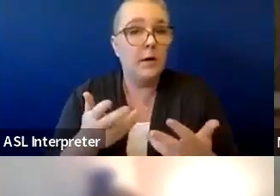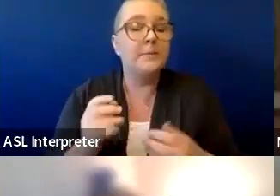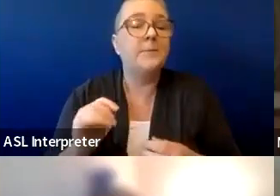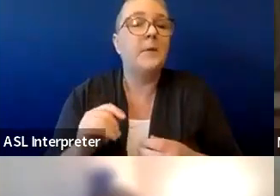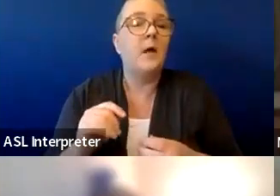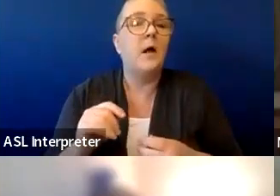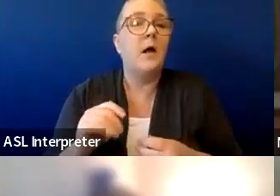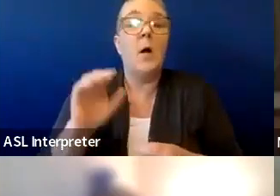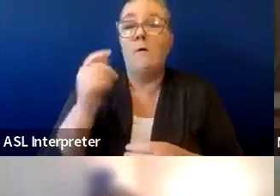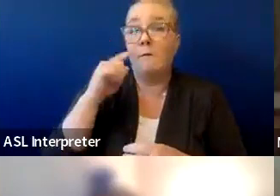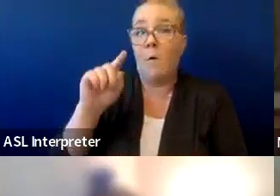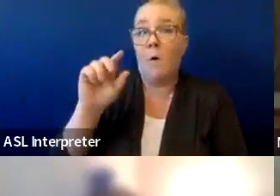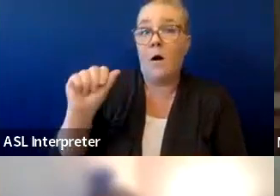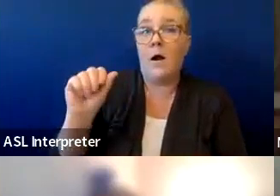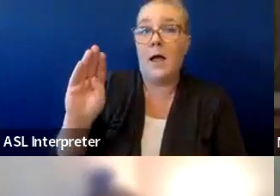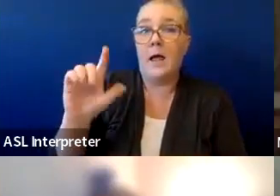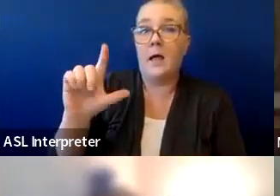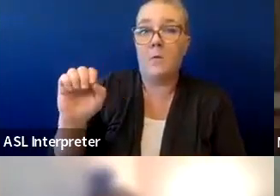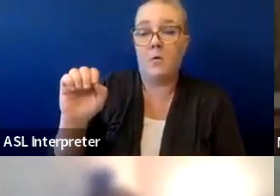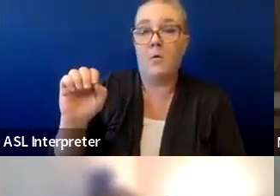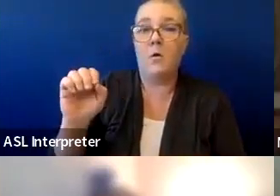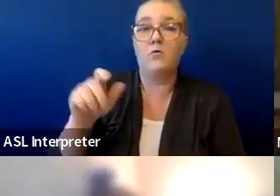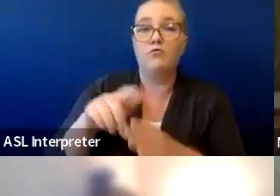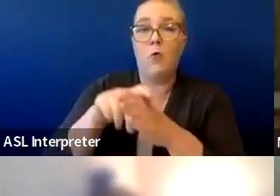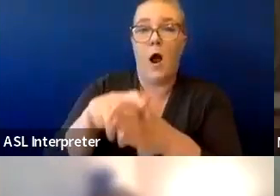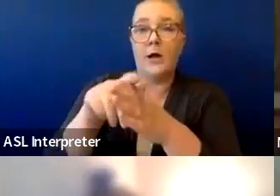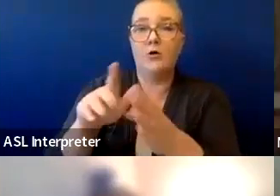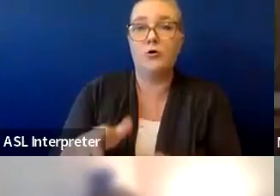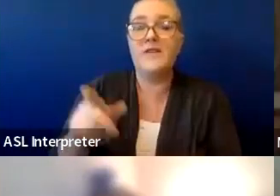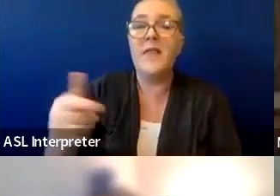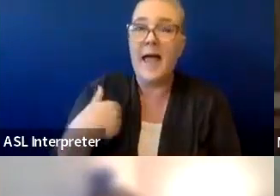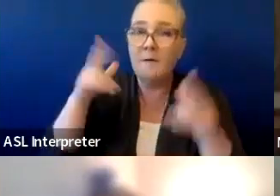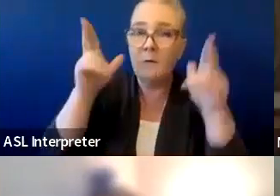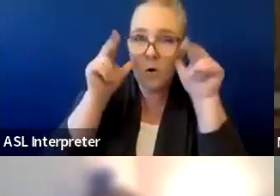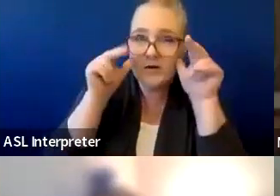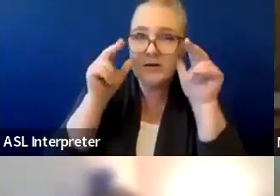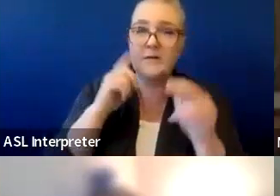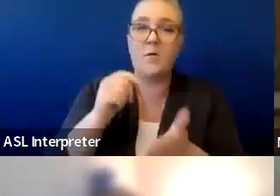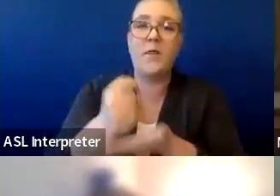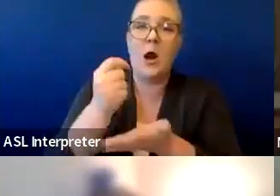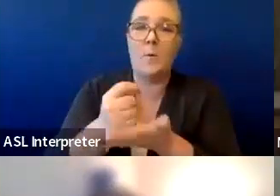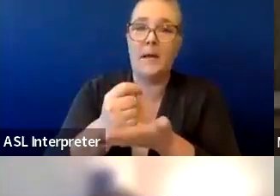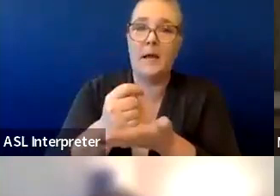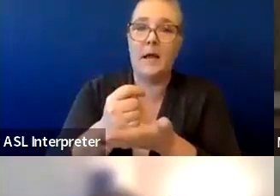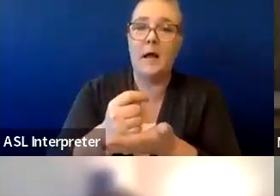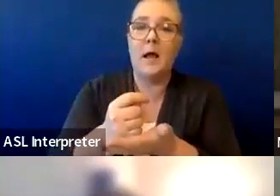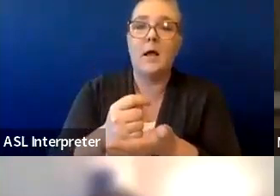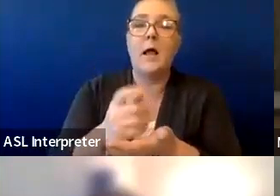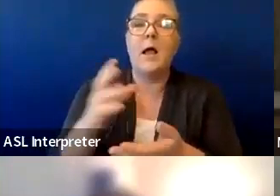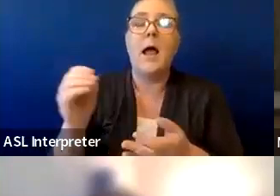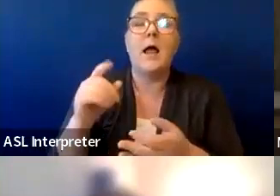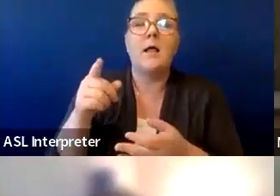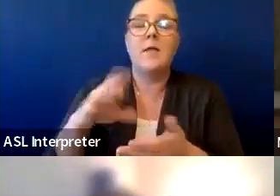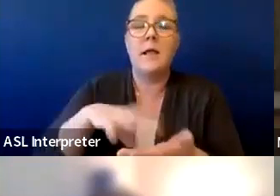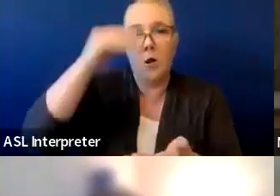with Able Writers, they have therapeutic courses, and the kids have been able to learn